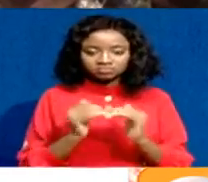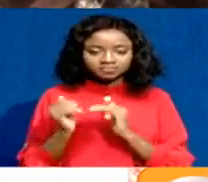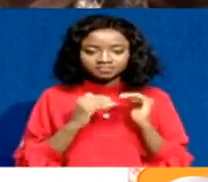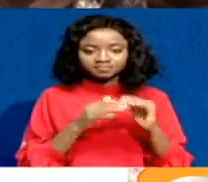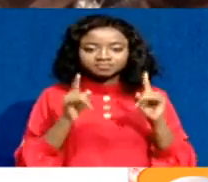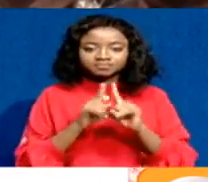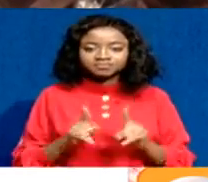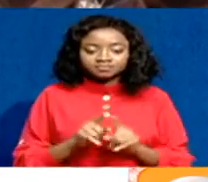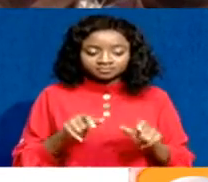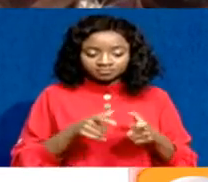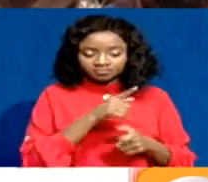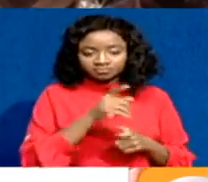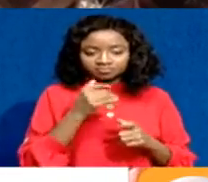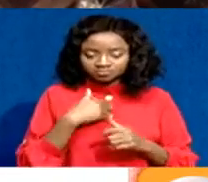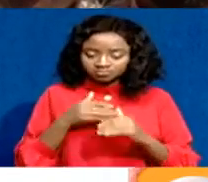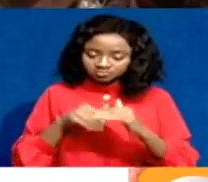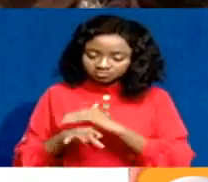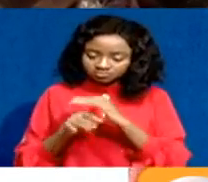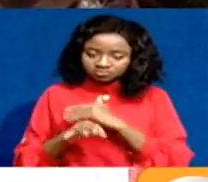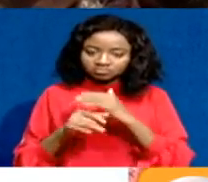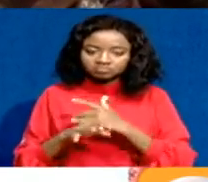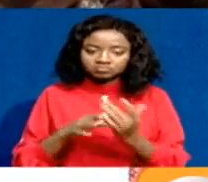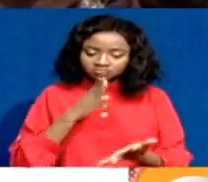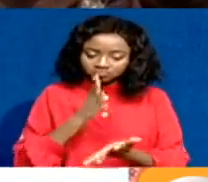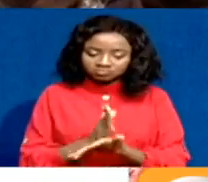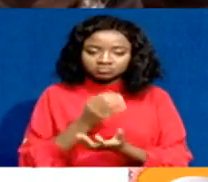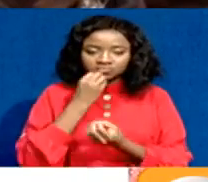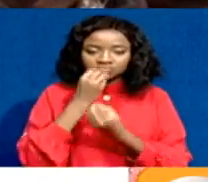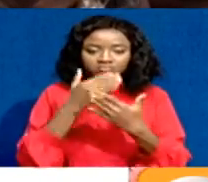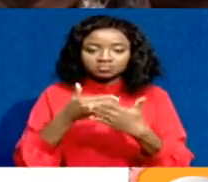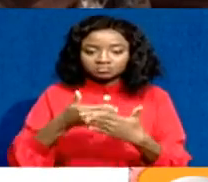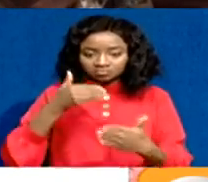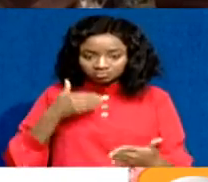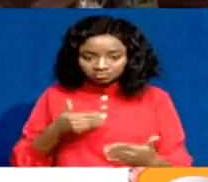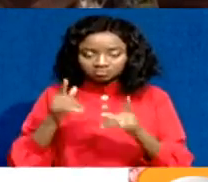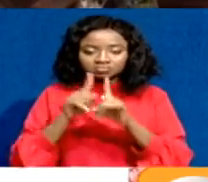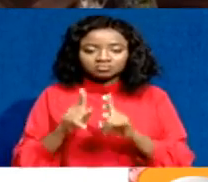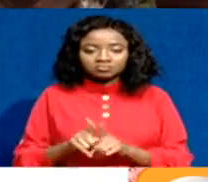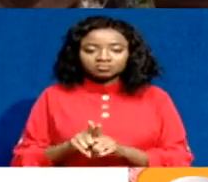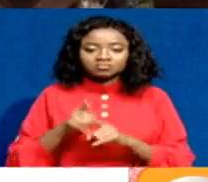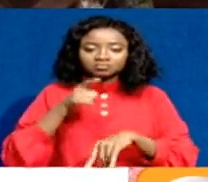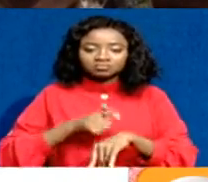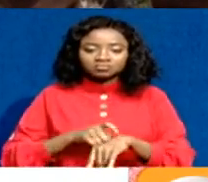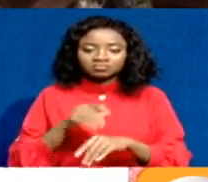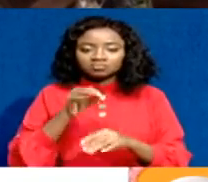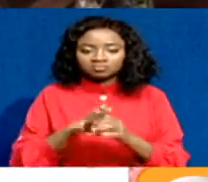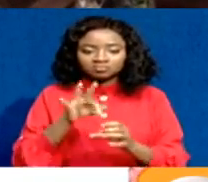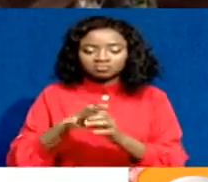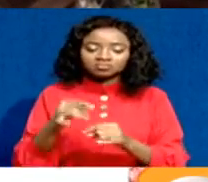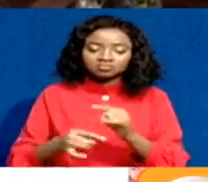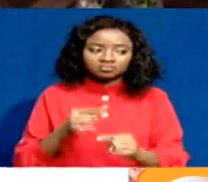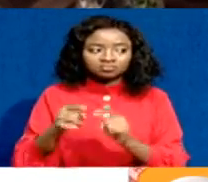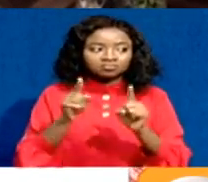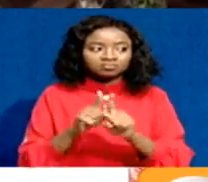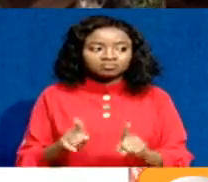that the media will be given access to factual information before and during the polls. Chebukati's statement coming 2 days after Deputy